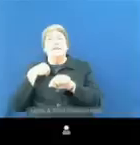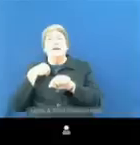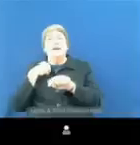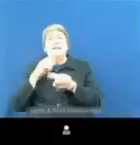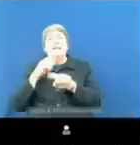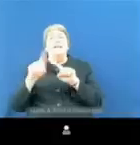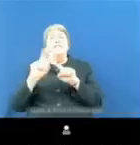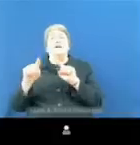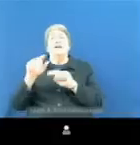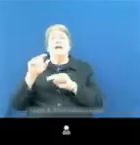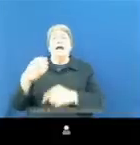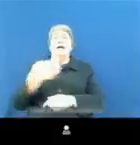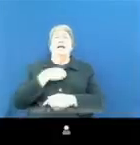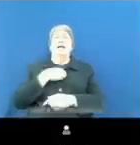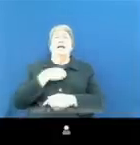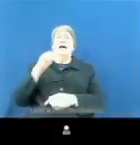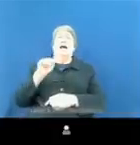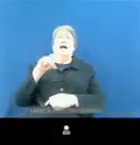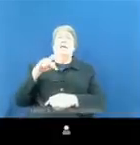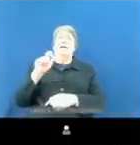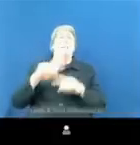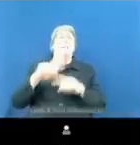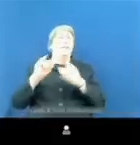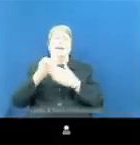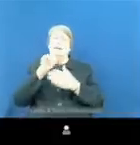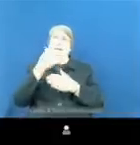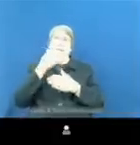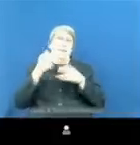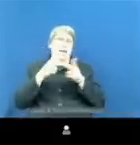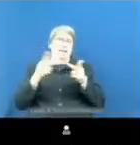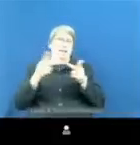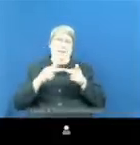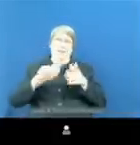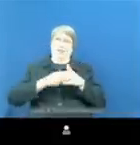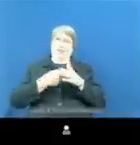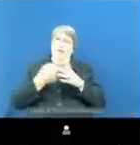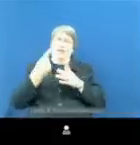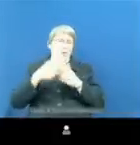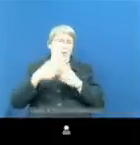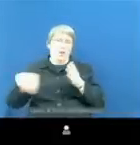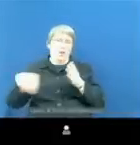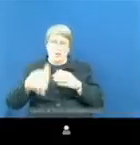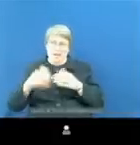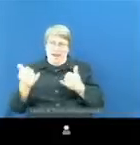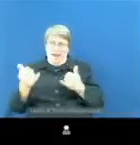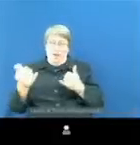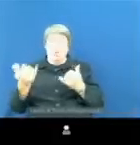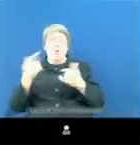but it's probably not the best place to start for what you really need right now. And what you really need right